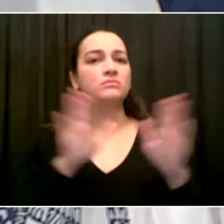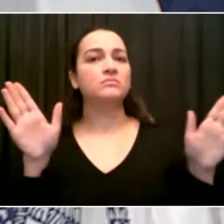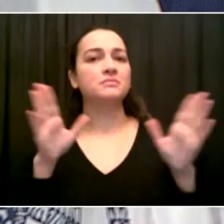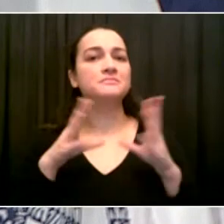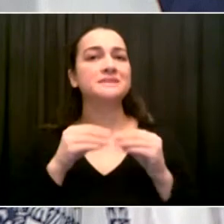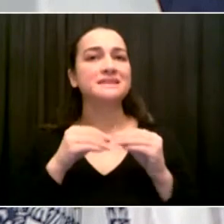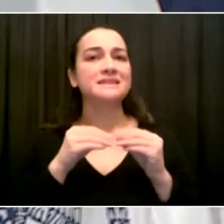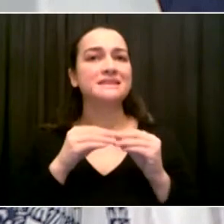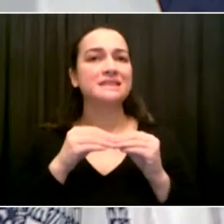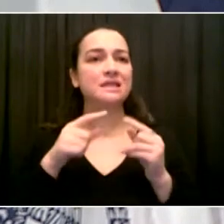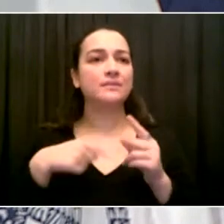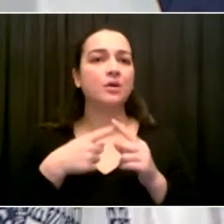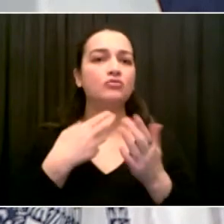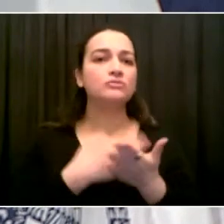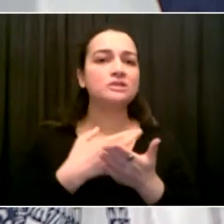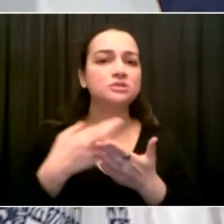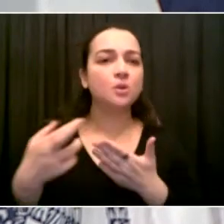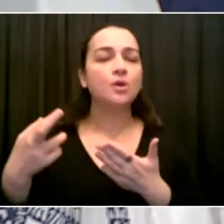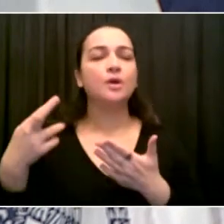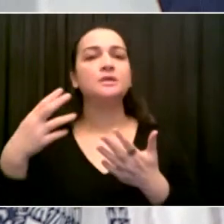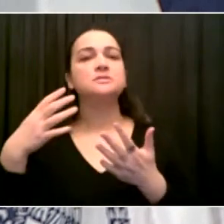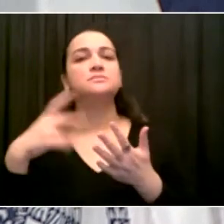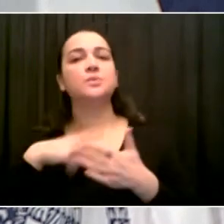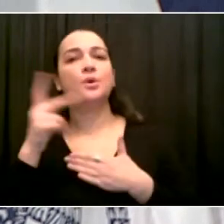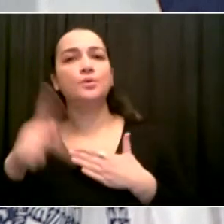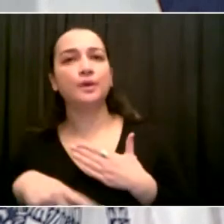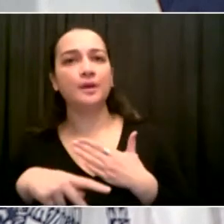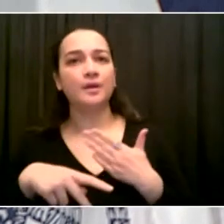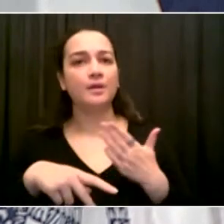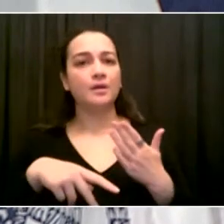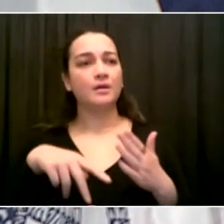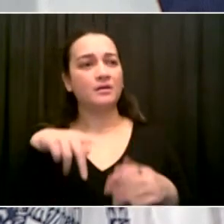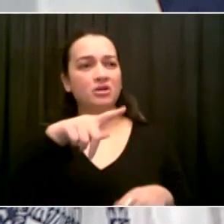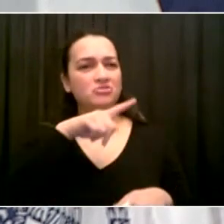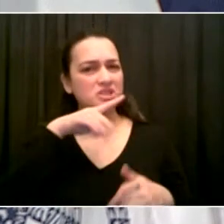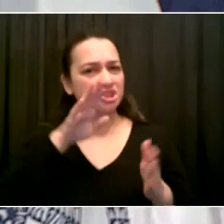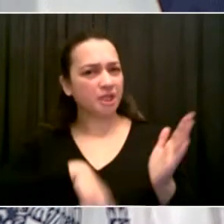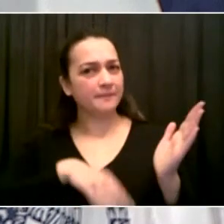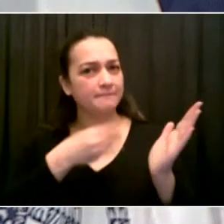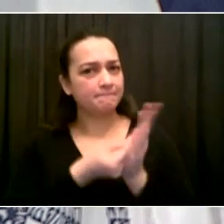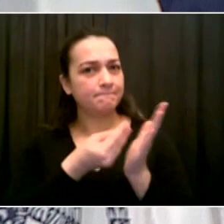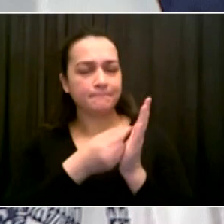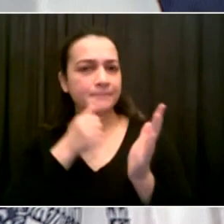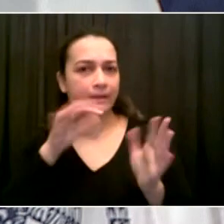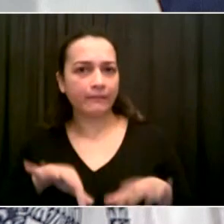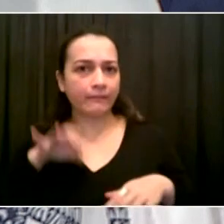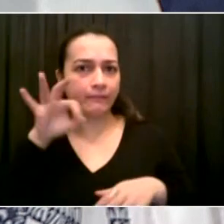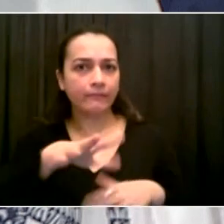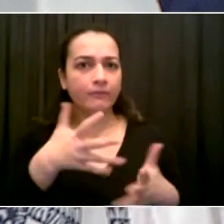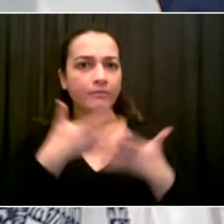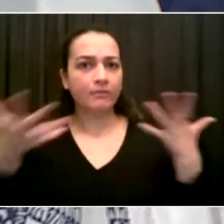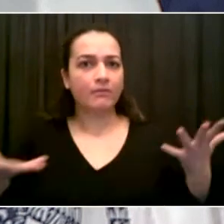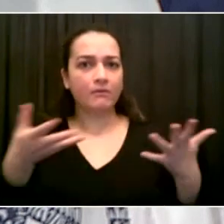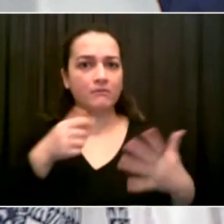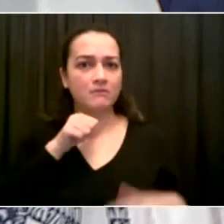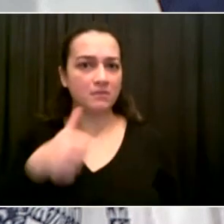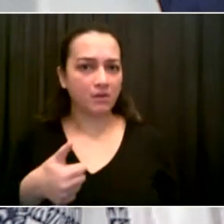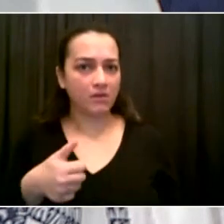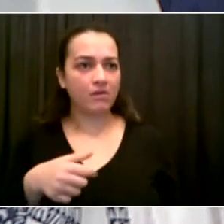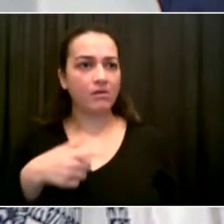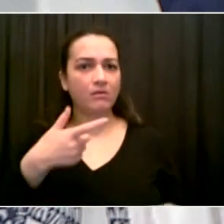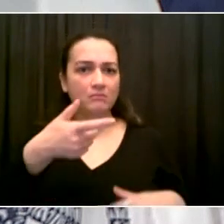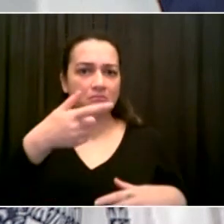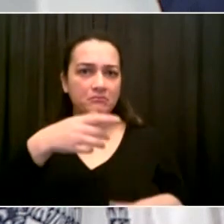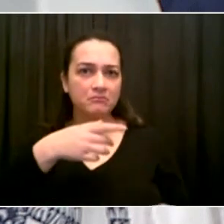for infrastructure and for staff to keep these programs up and running. Is there a certain timeline that you're looking at to keep these centers of excellence